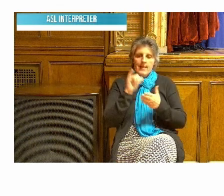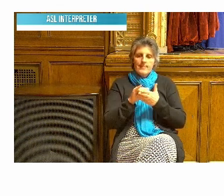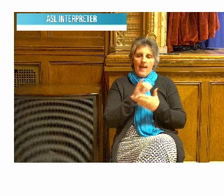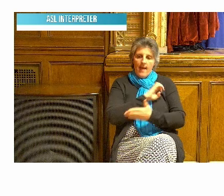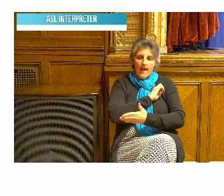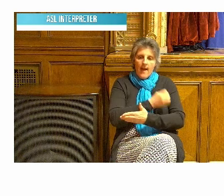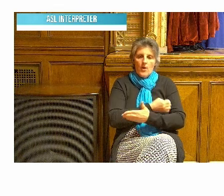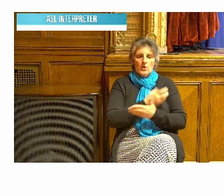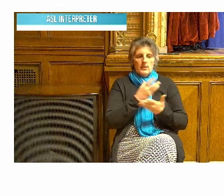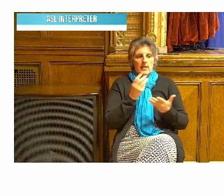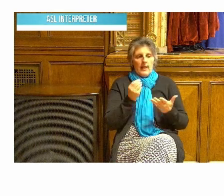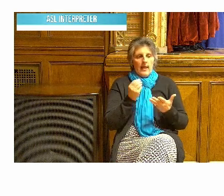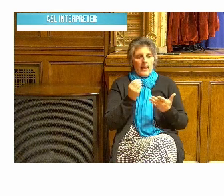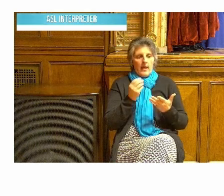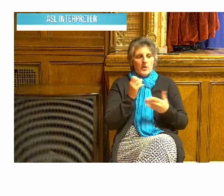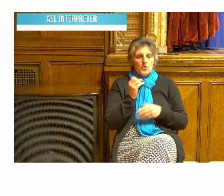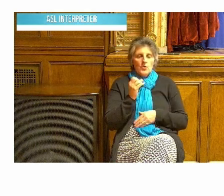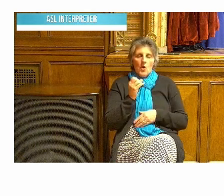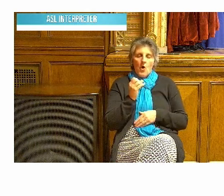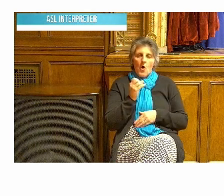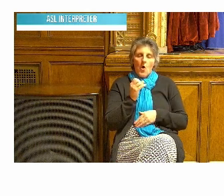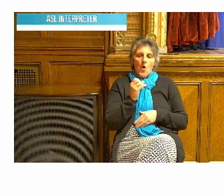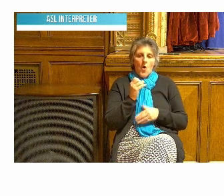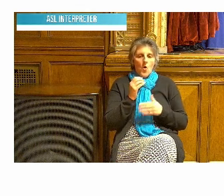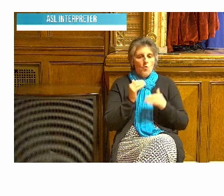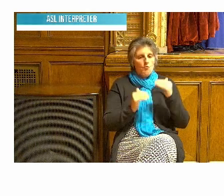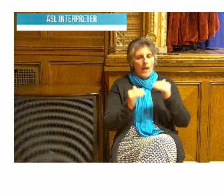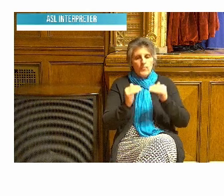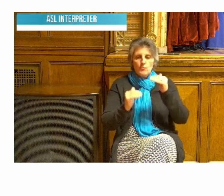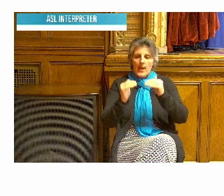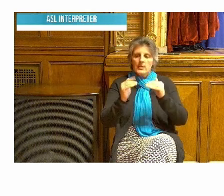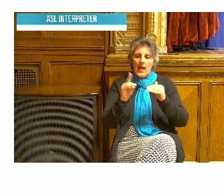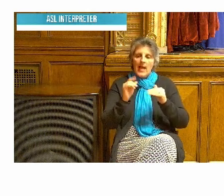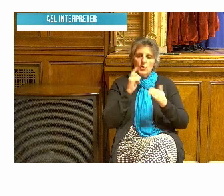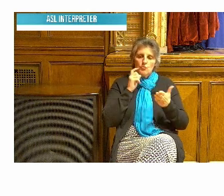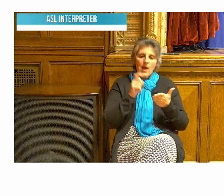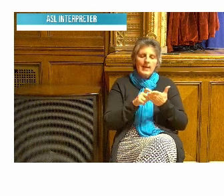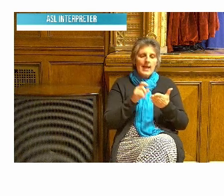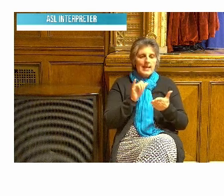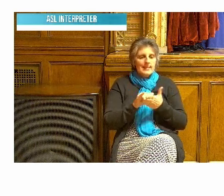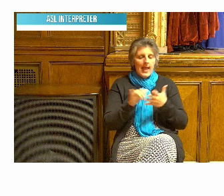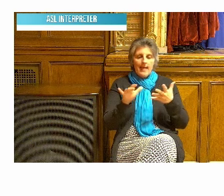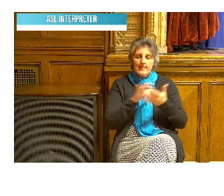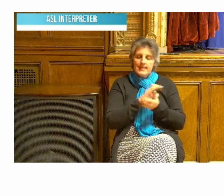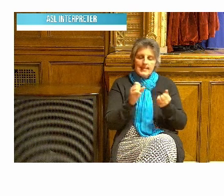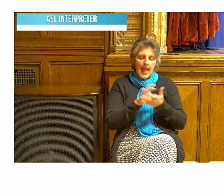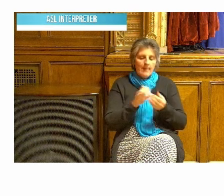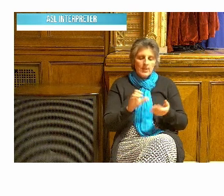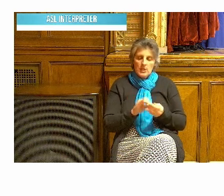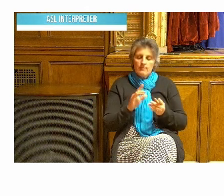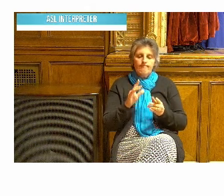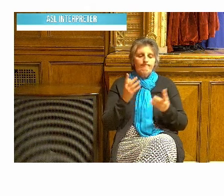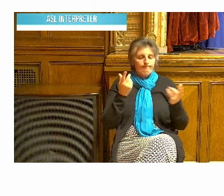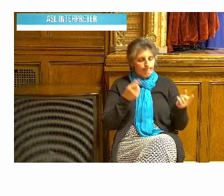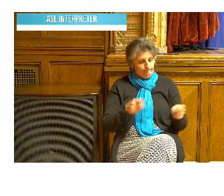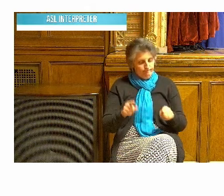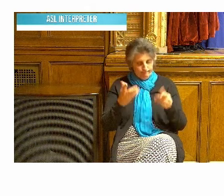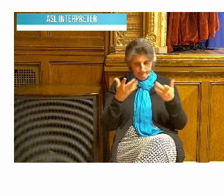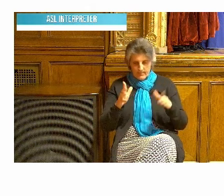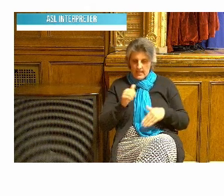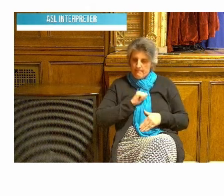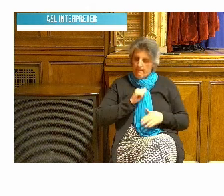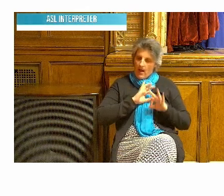energy. And so reparations, I do recognize that the damages have occurred in my